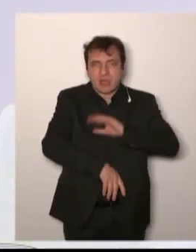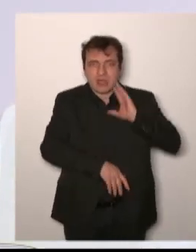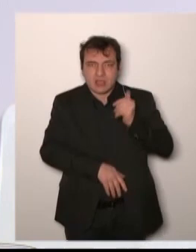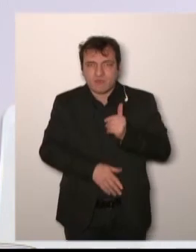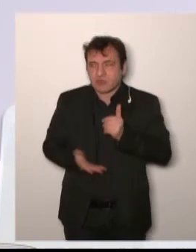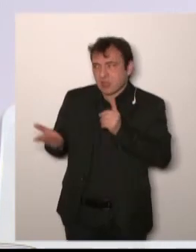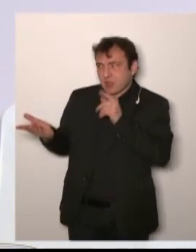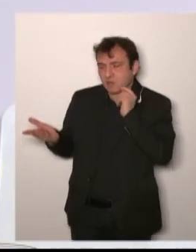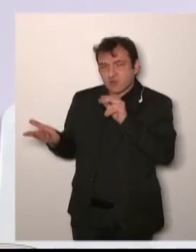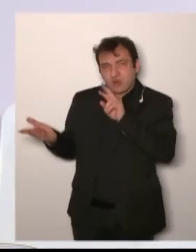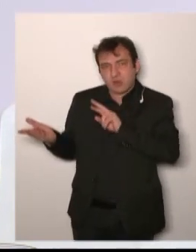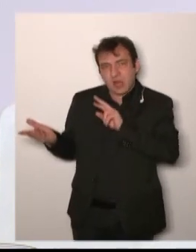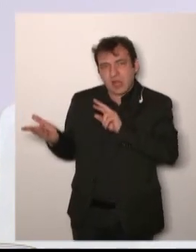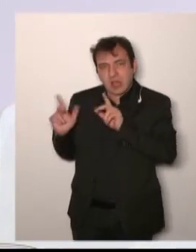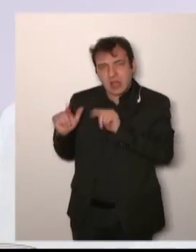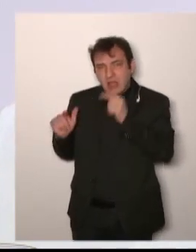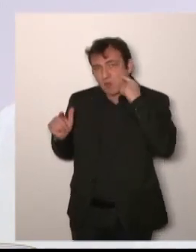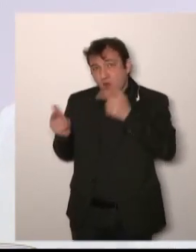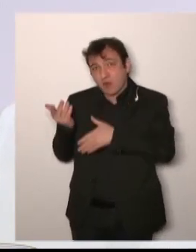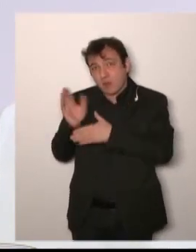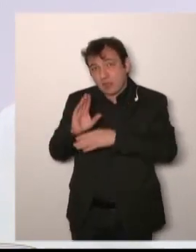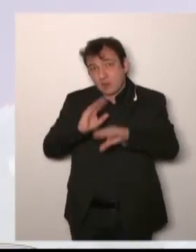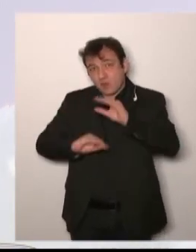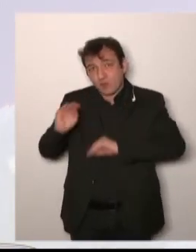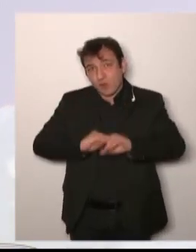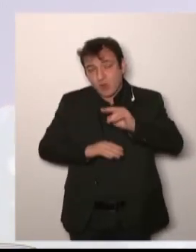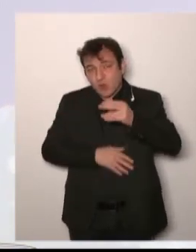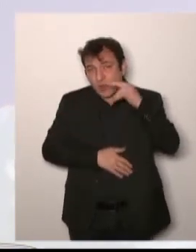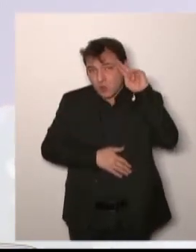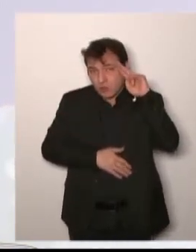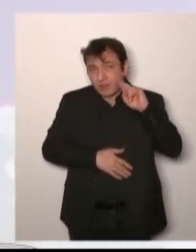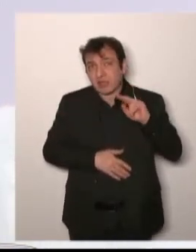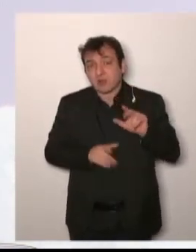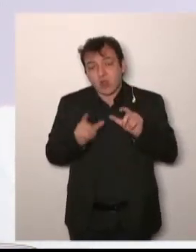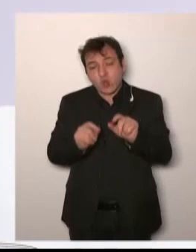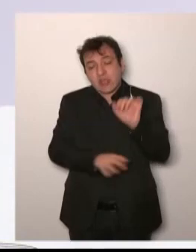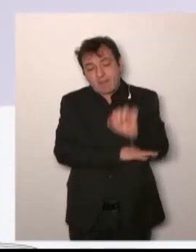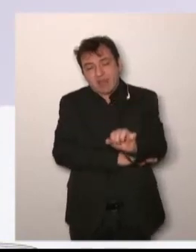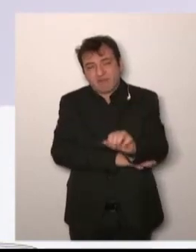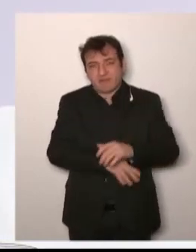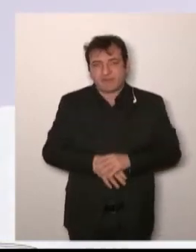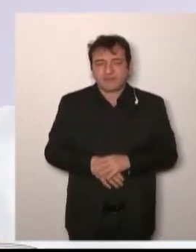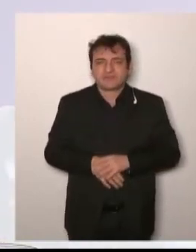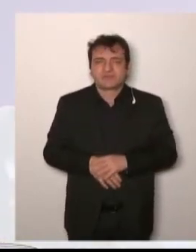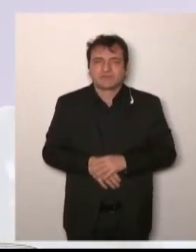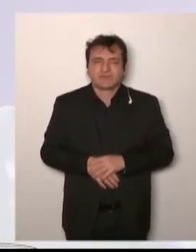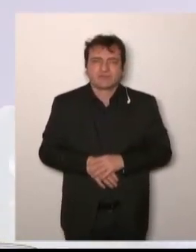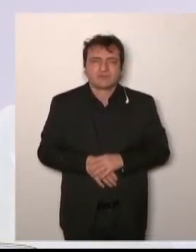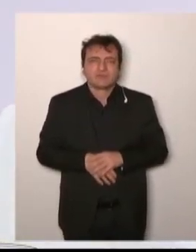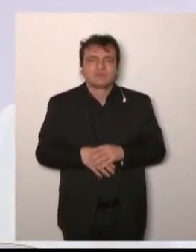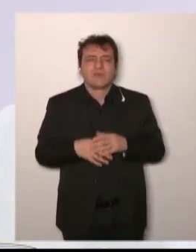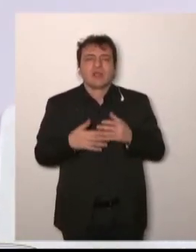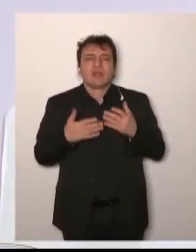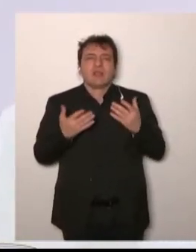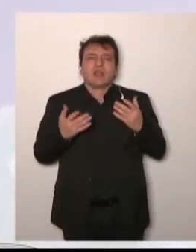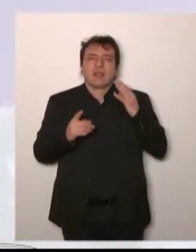the plan, the Europe Beating Cancer Plan. What will the Mission on Cancer strive to achieve? It